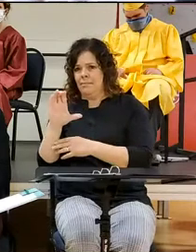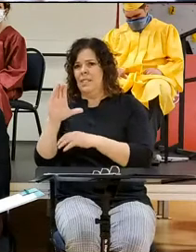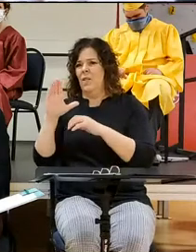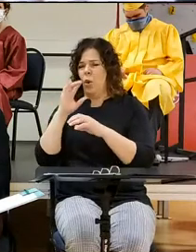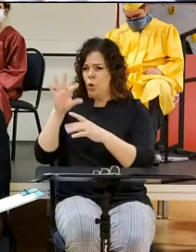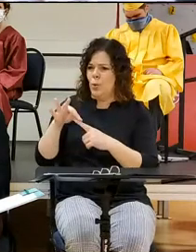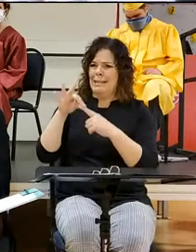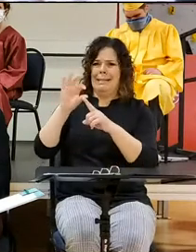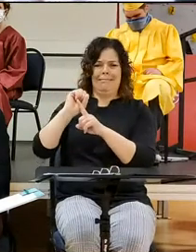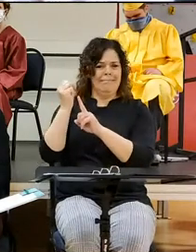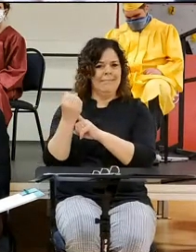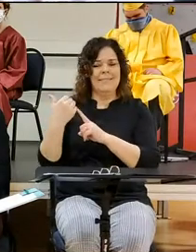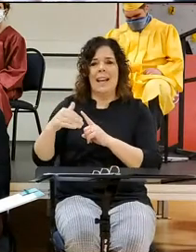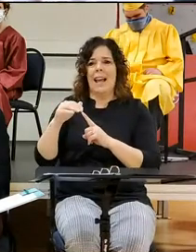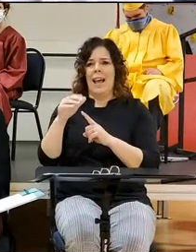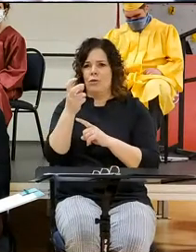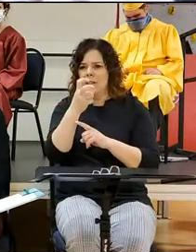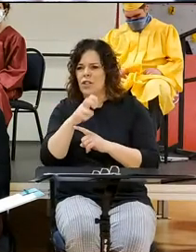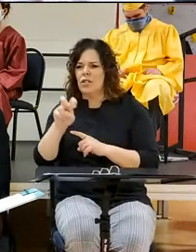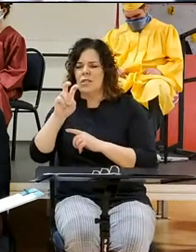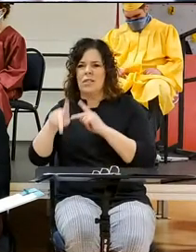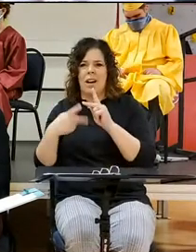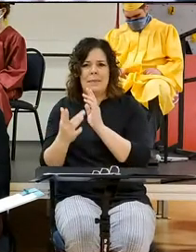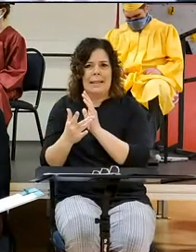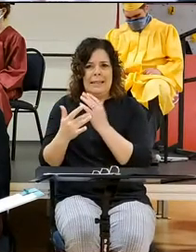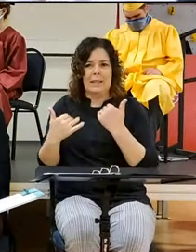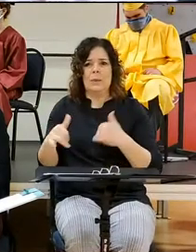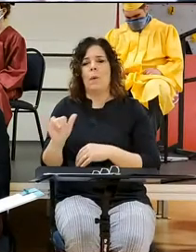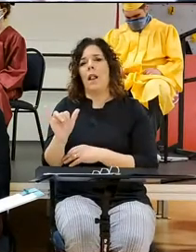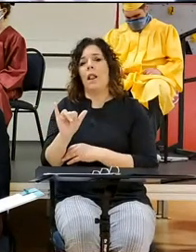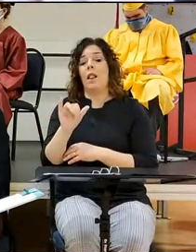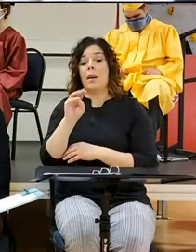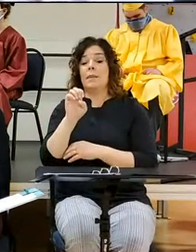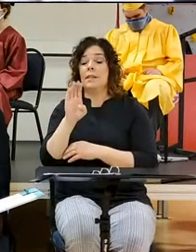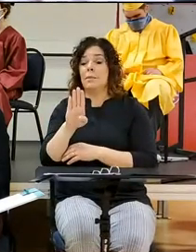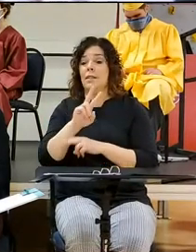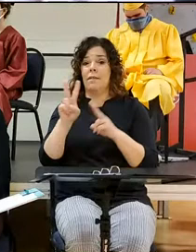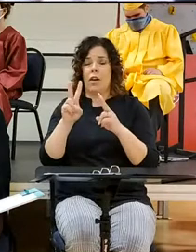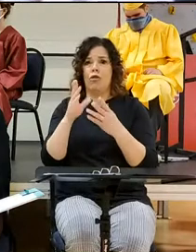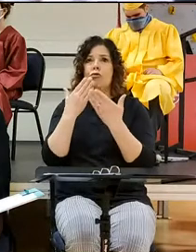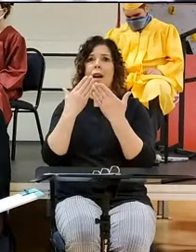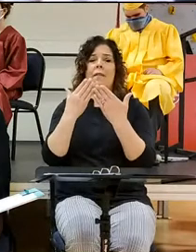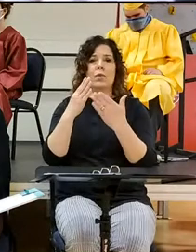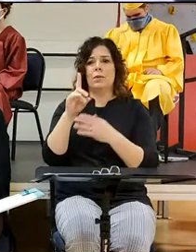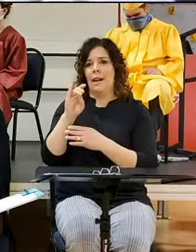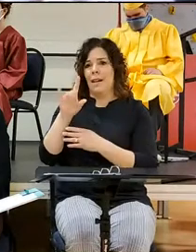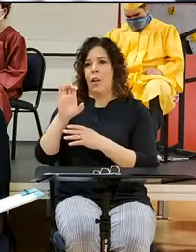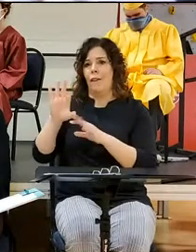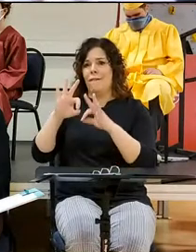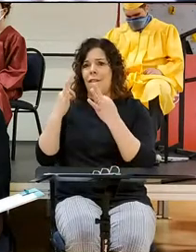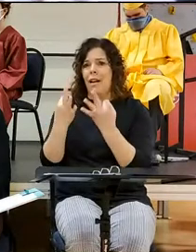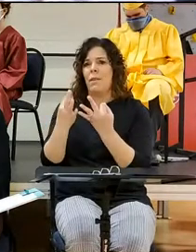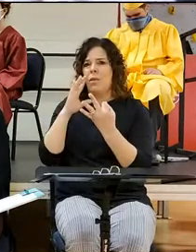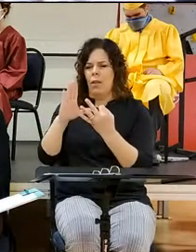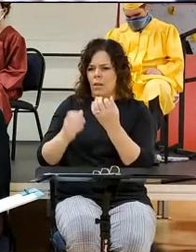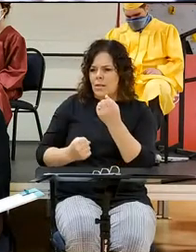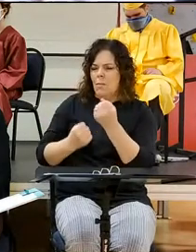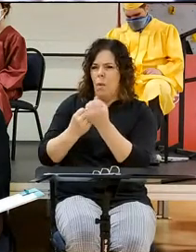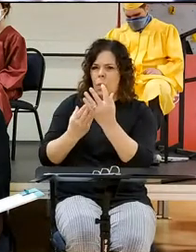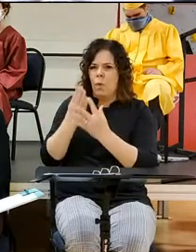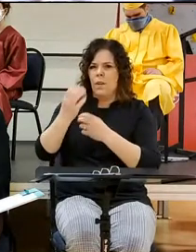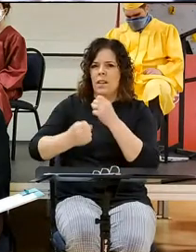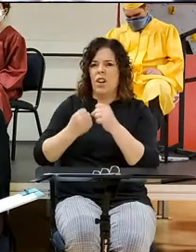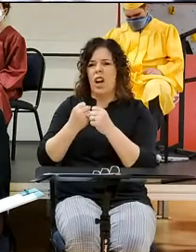unique circumstances and transition techniques. MSAB is very grateful to Danielle's family for their support